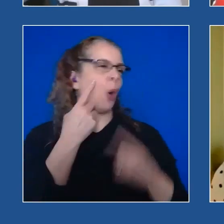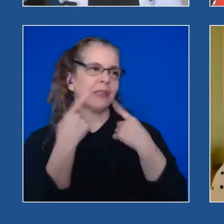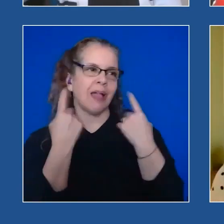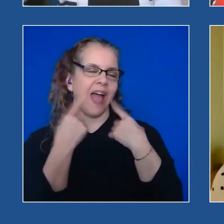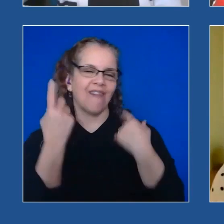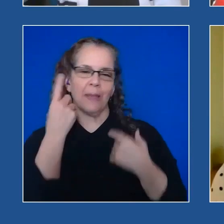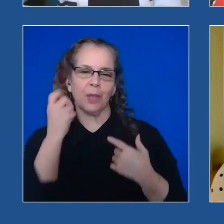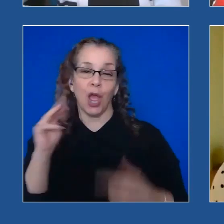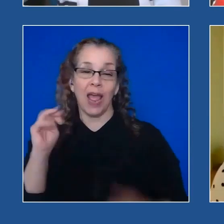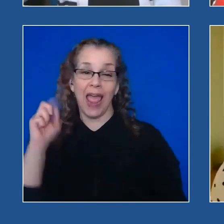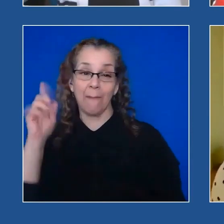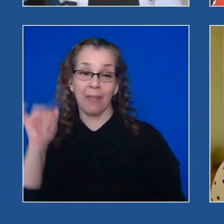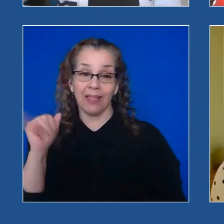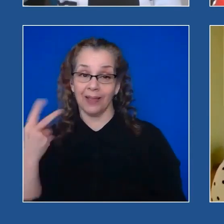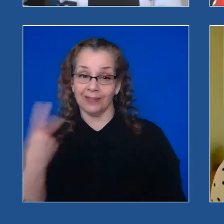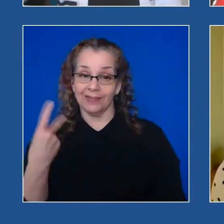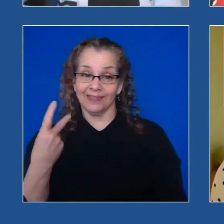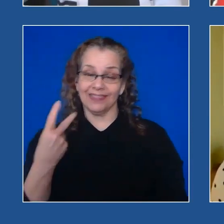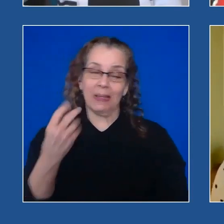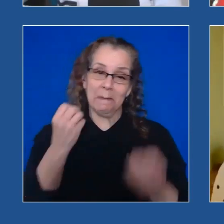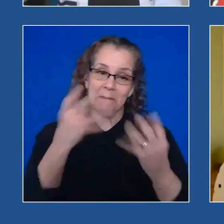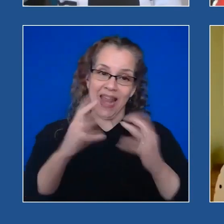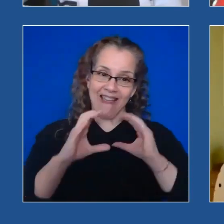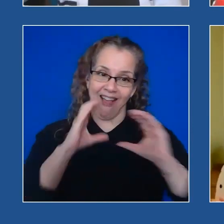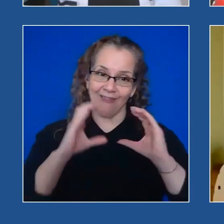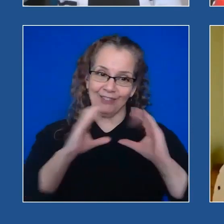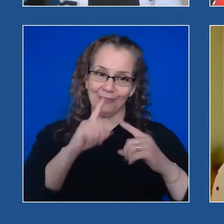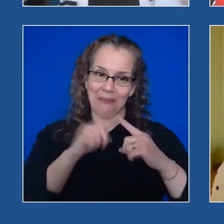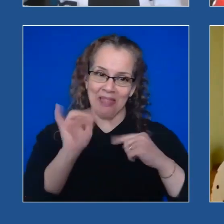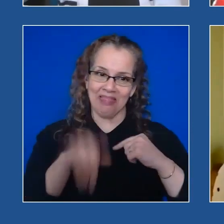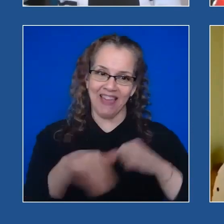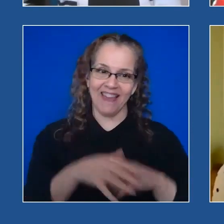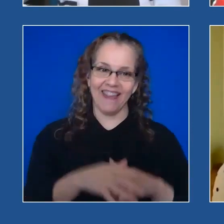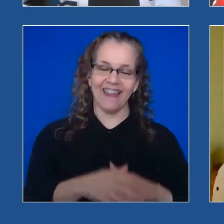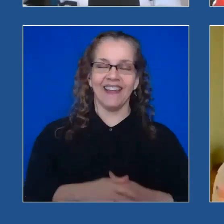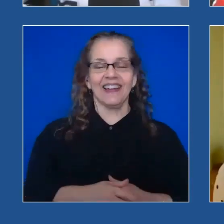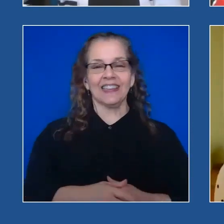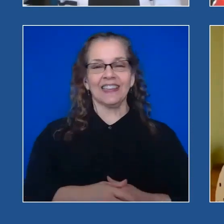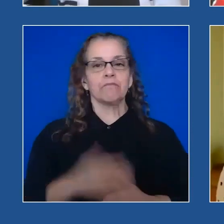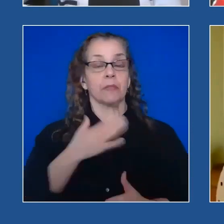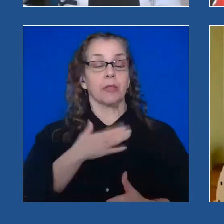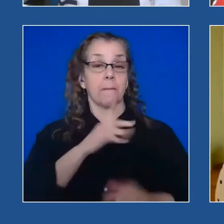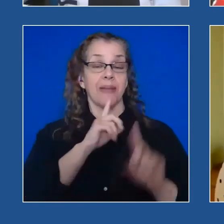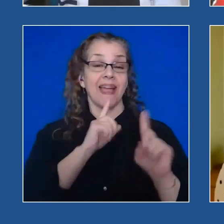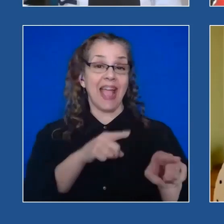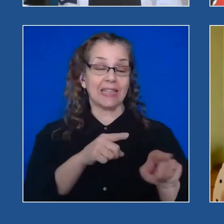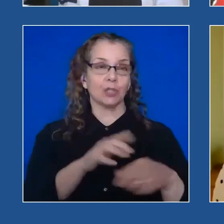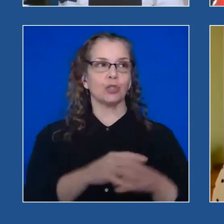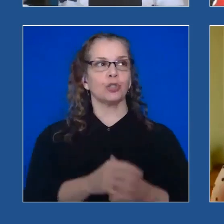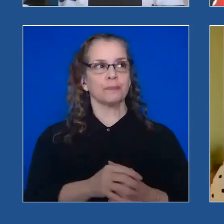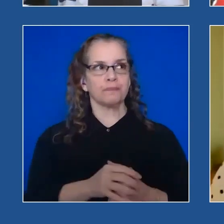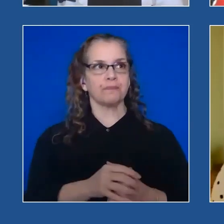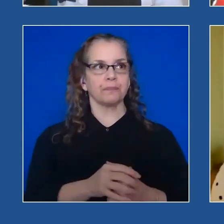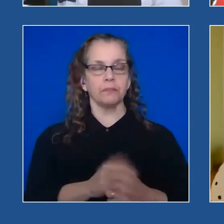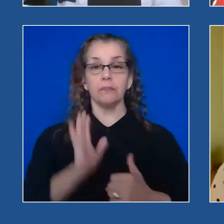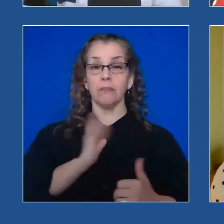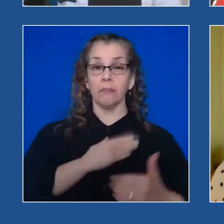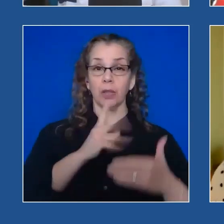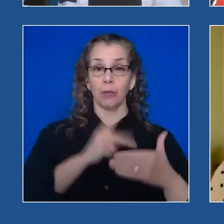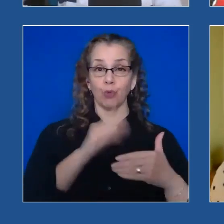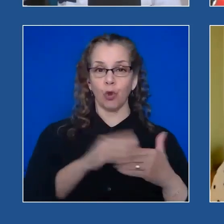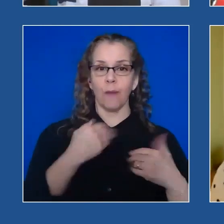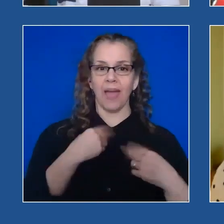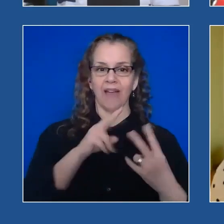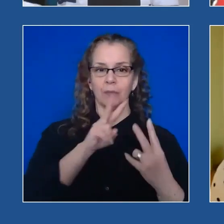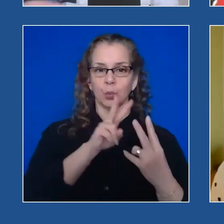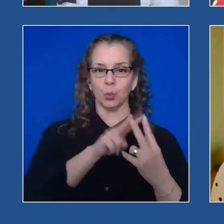multiple conversations about this. So I would answer by saying that in our program, we've got two different